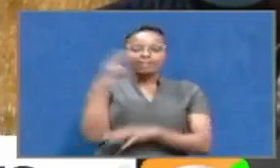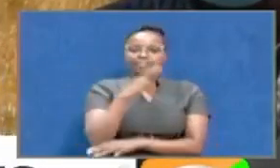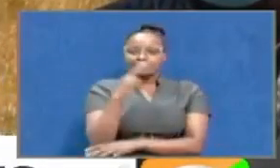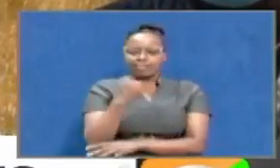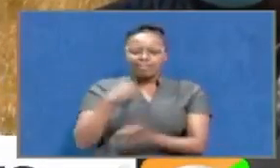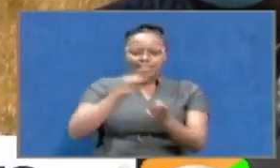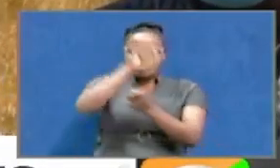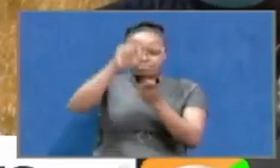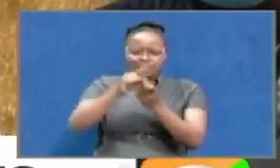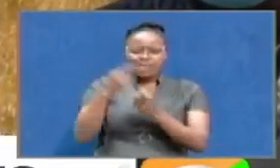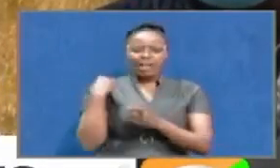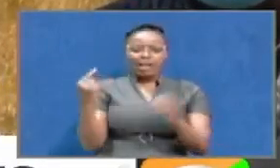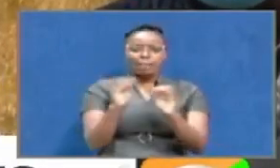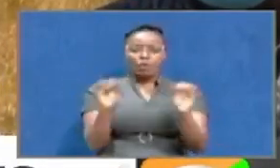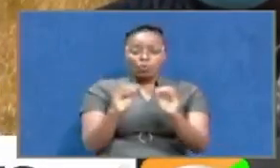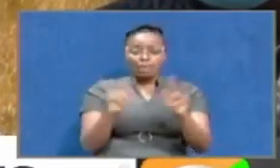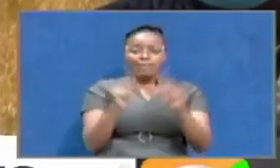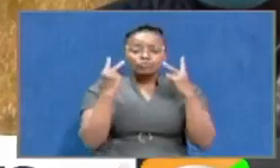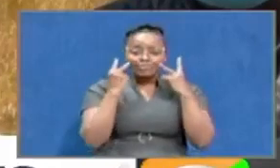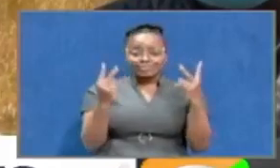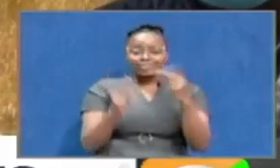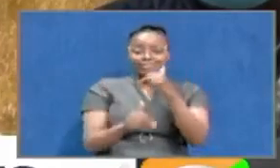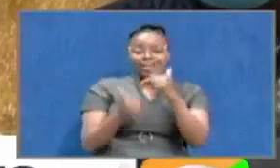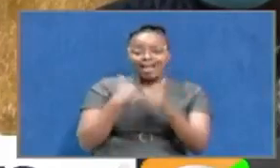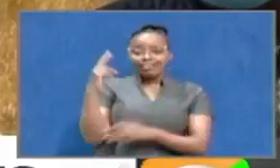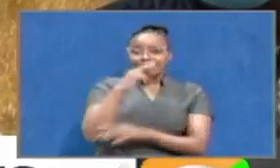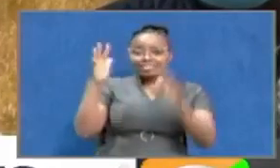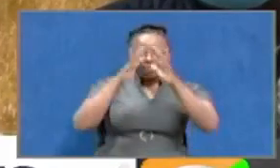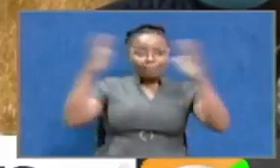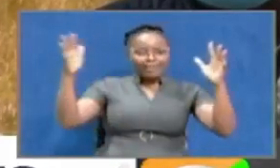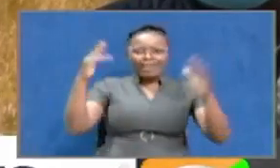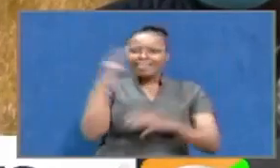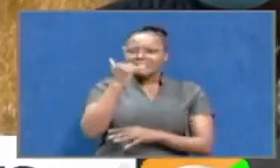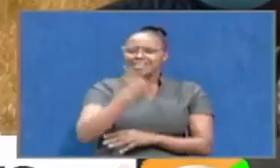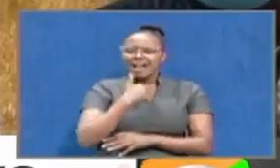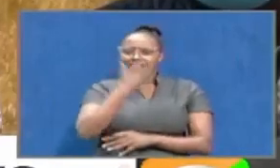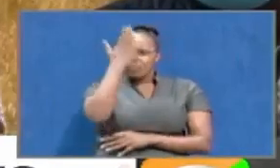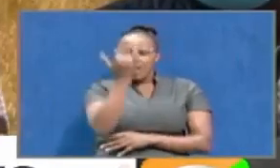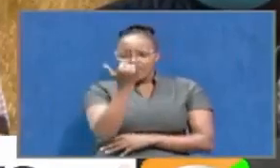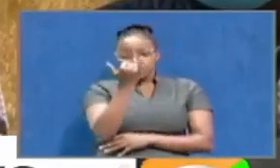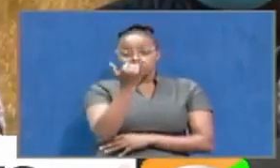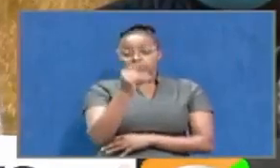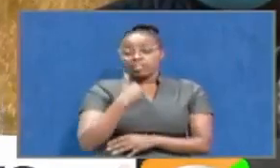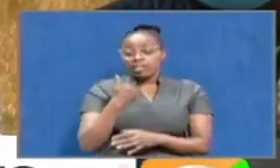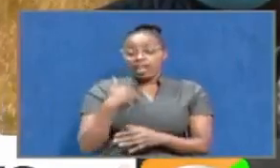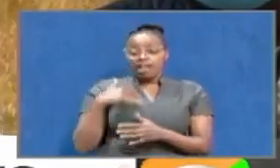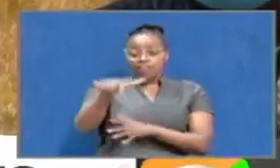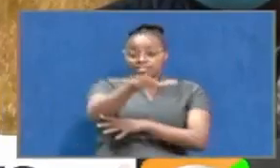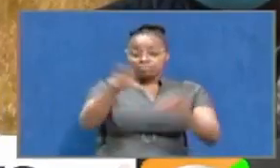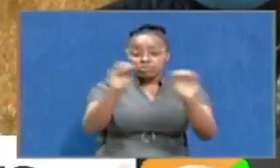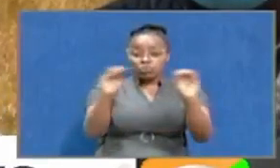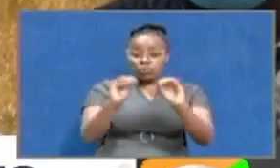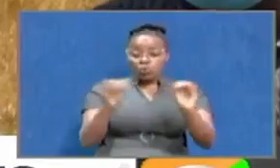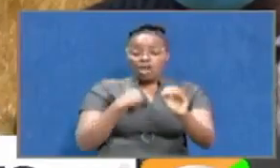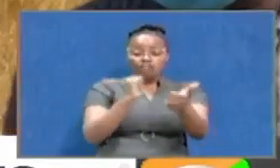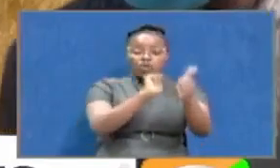have the exact number, but we see also they're endangered. Why are they endangered, these animals? Because of lack of spaces. We